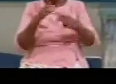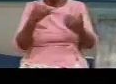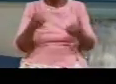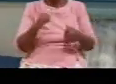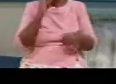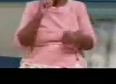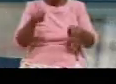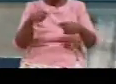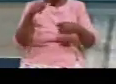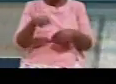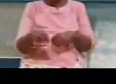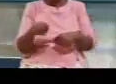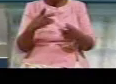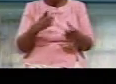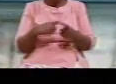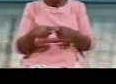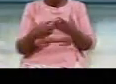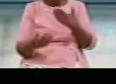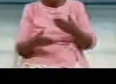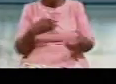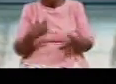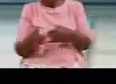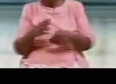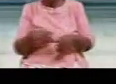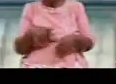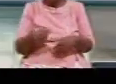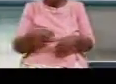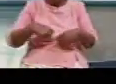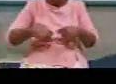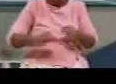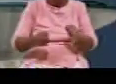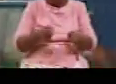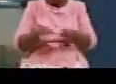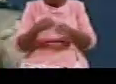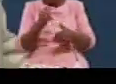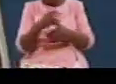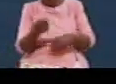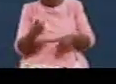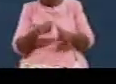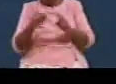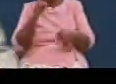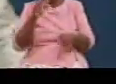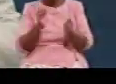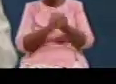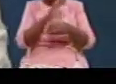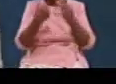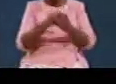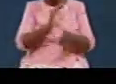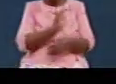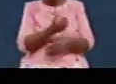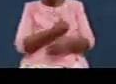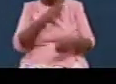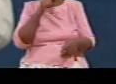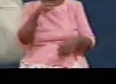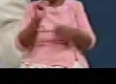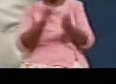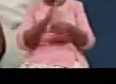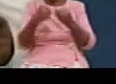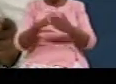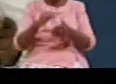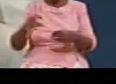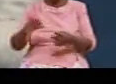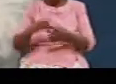down. Even though you still do a lot, but it's not with all your heart, all your soul, and all your mind. You're weak inside, you're